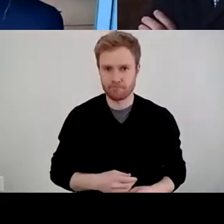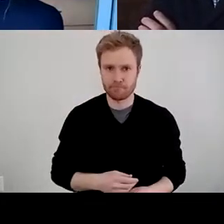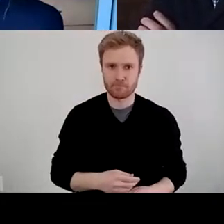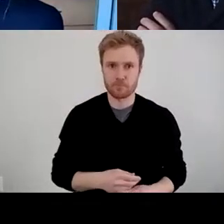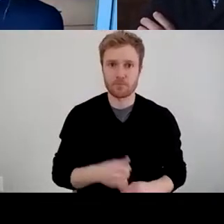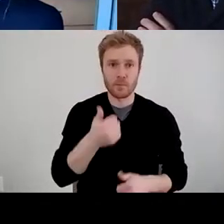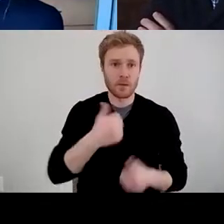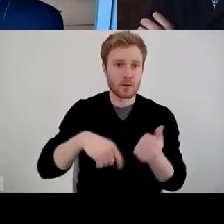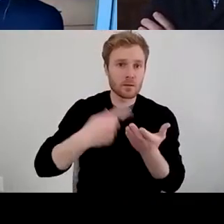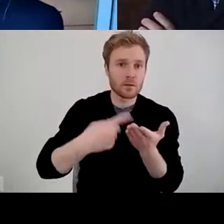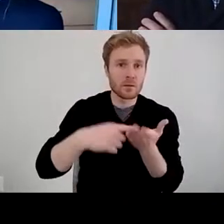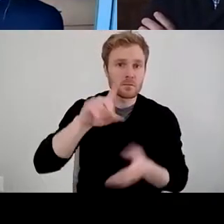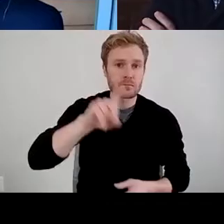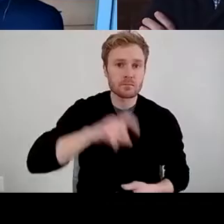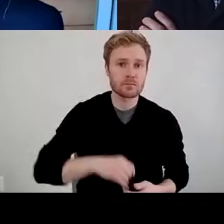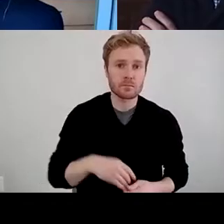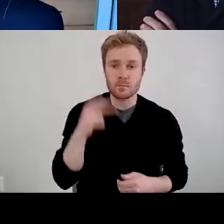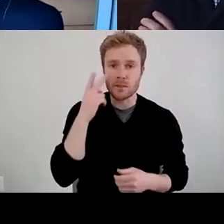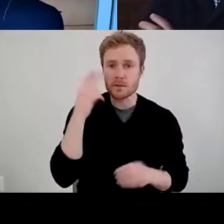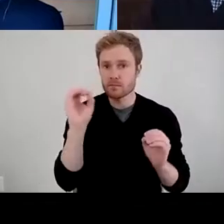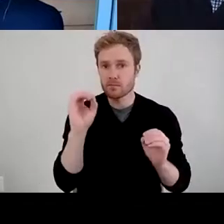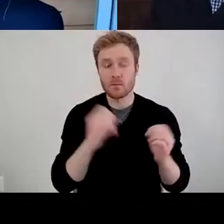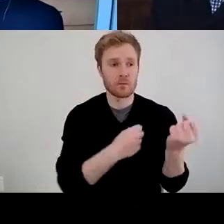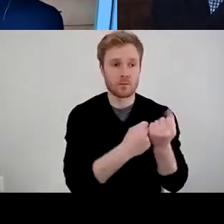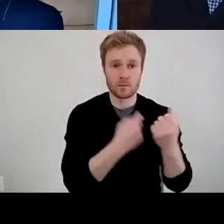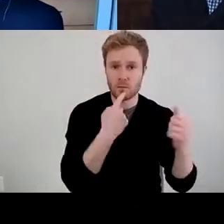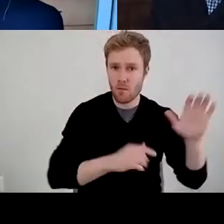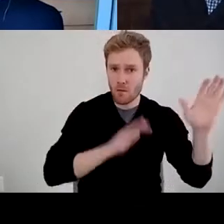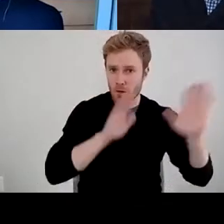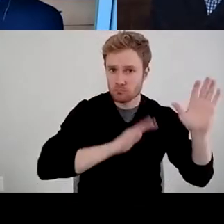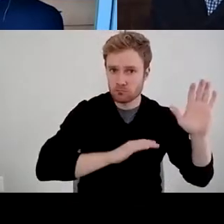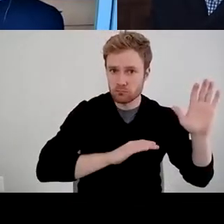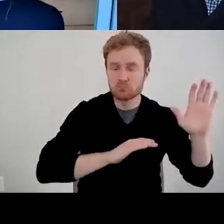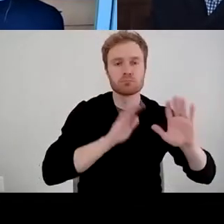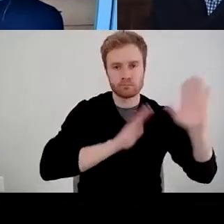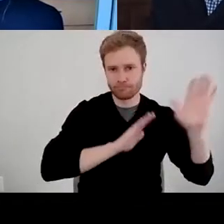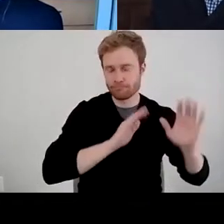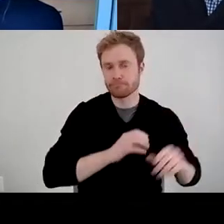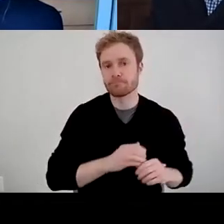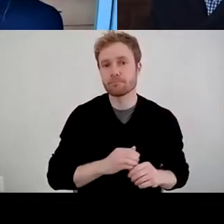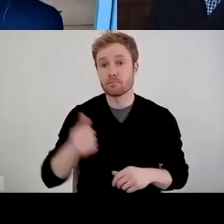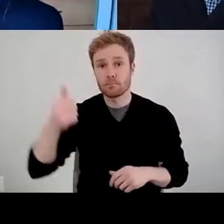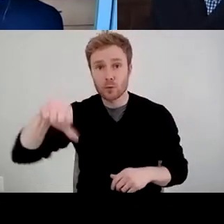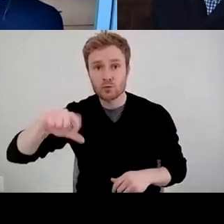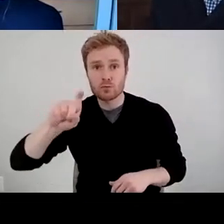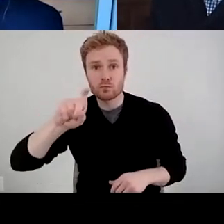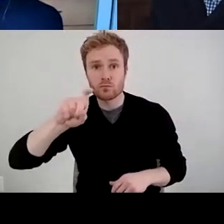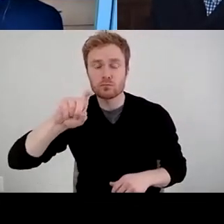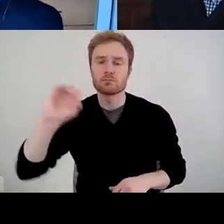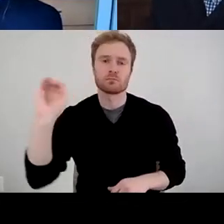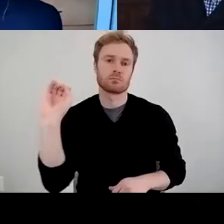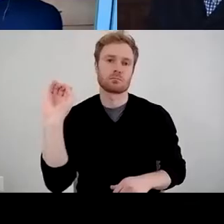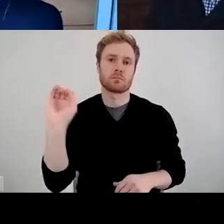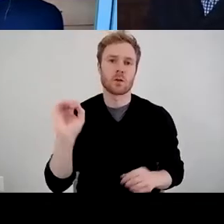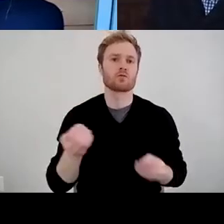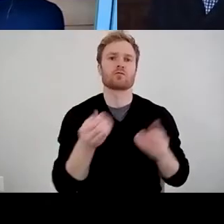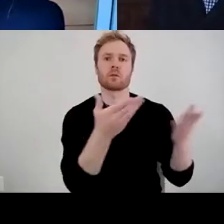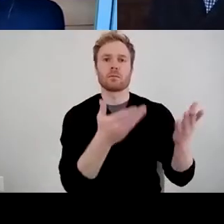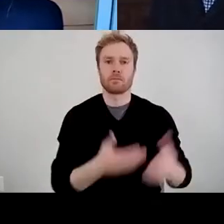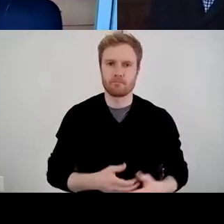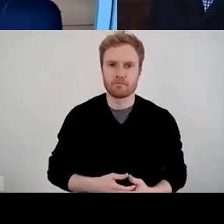concrete stairs and landing and a new vertical platform lift at 113 North Pacific Avenue in the 10th